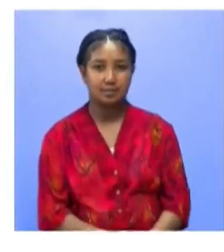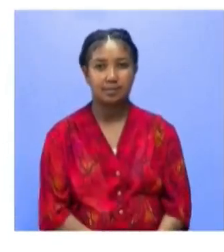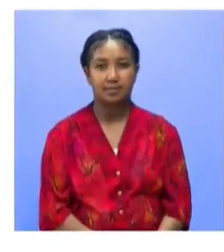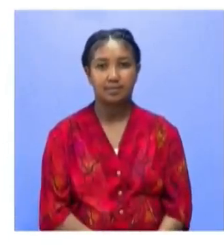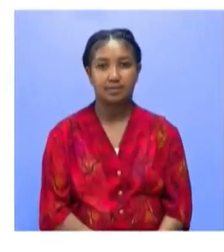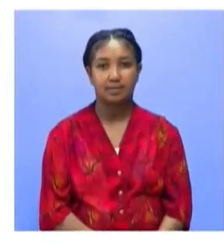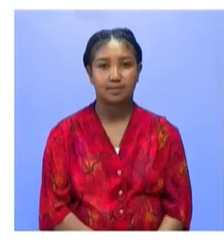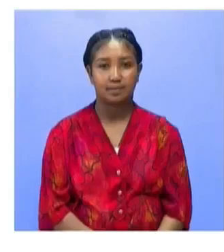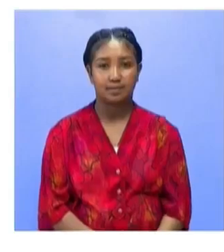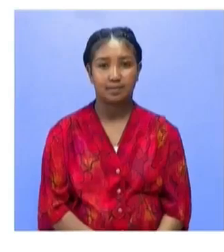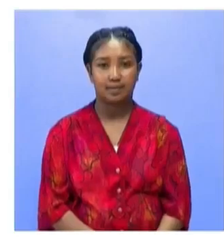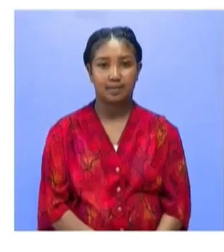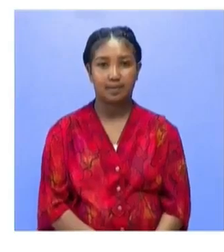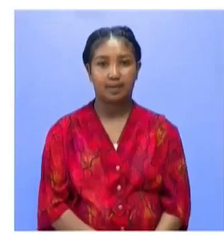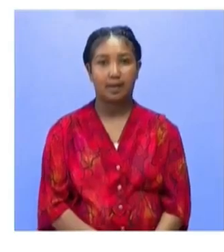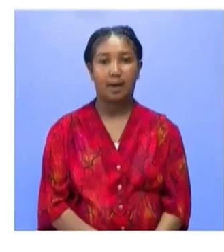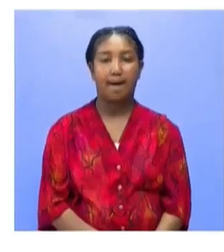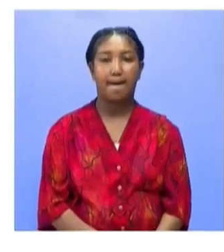to the party.